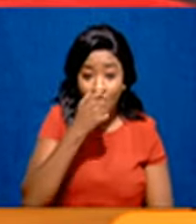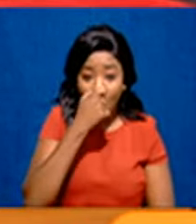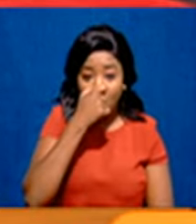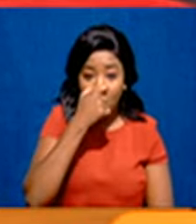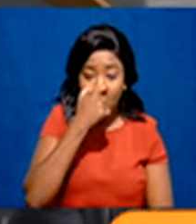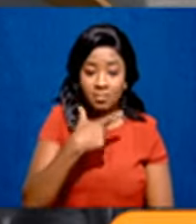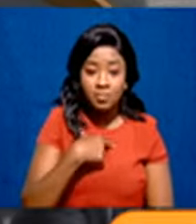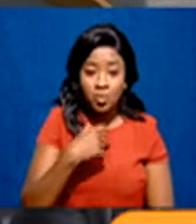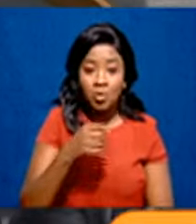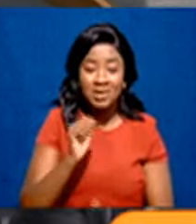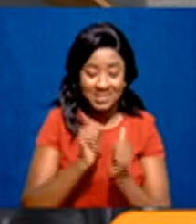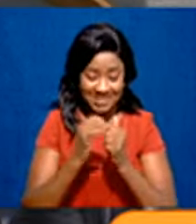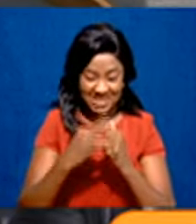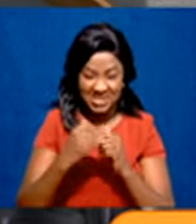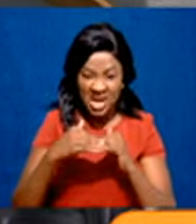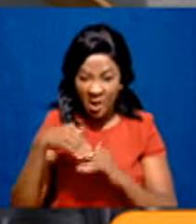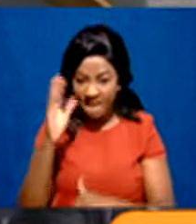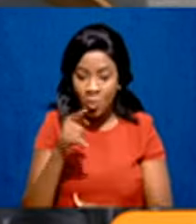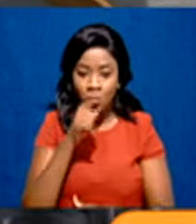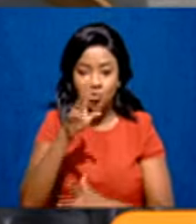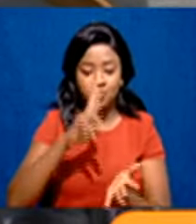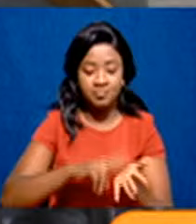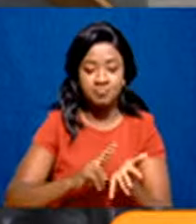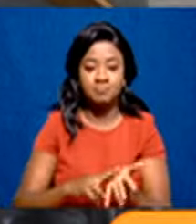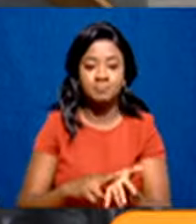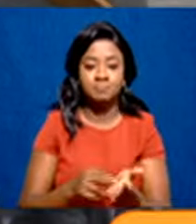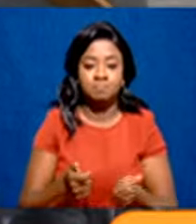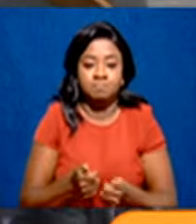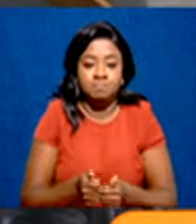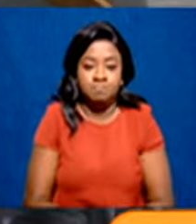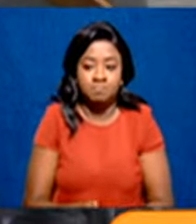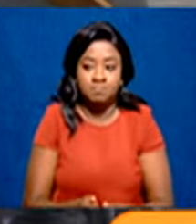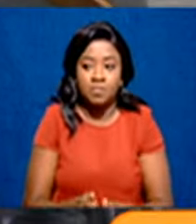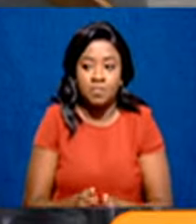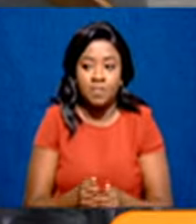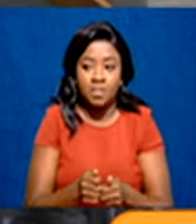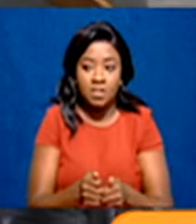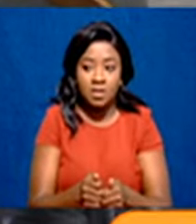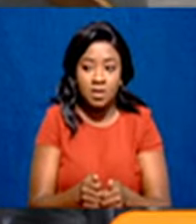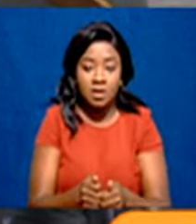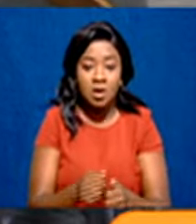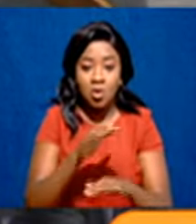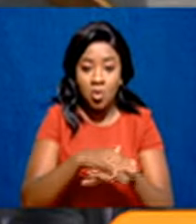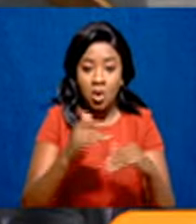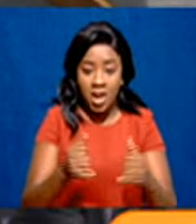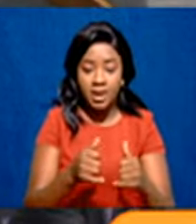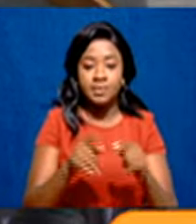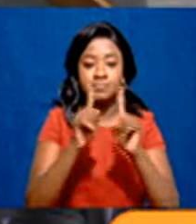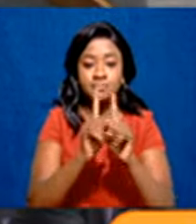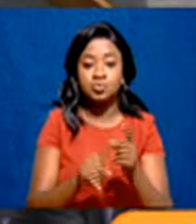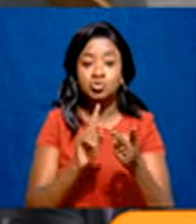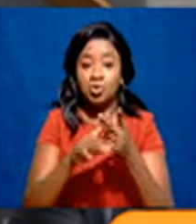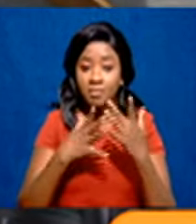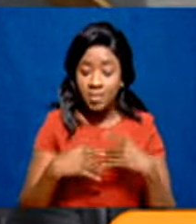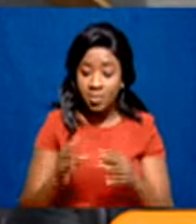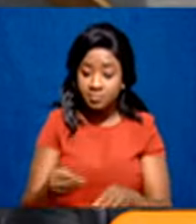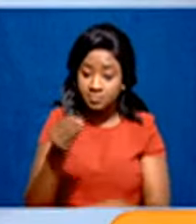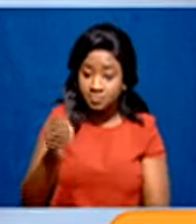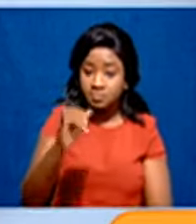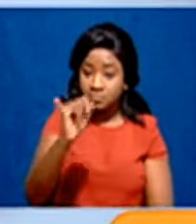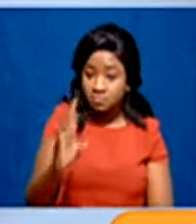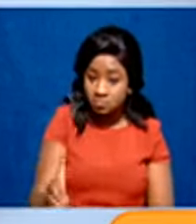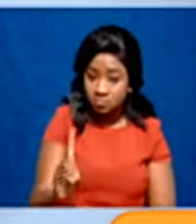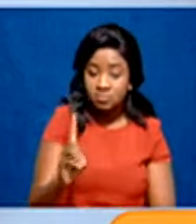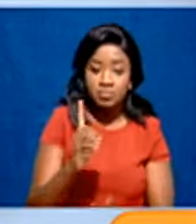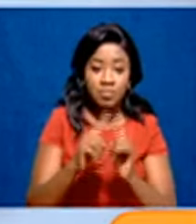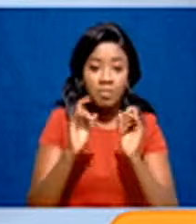register biometrically with the Social Health Authority. Individuals will be expected to produce their national identification cards, whereas